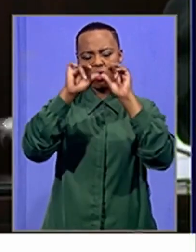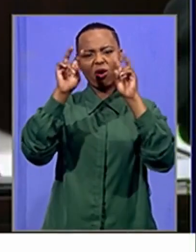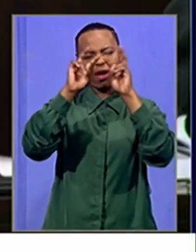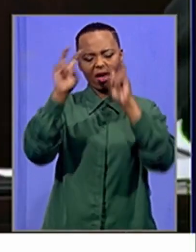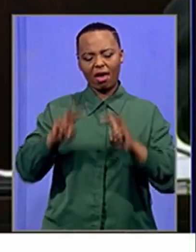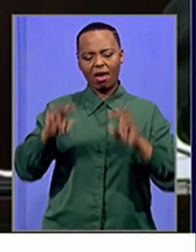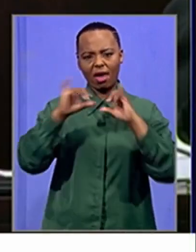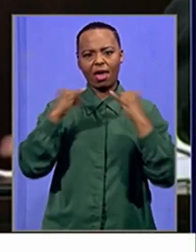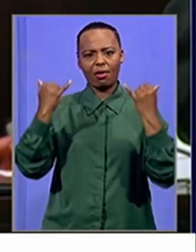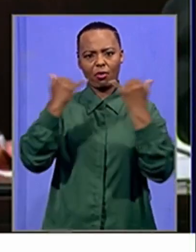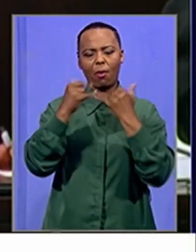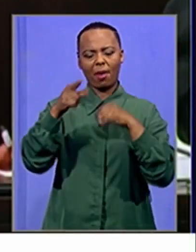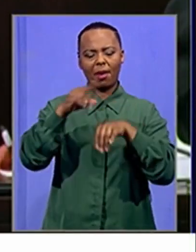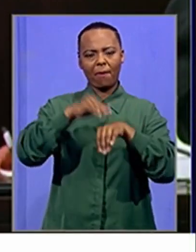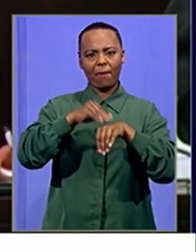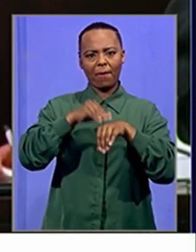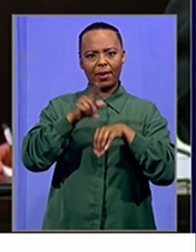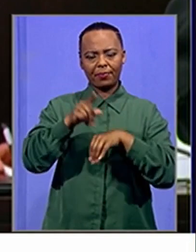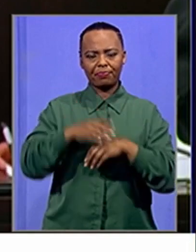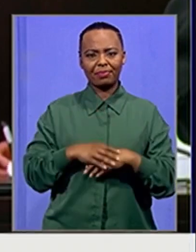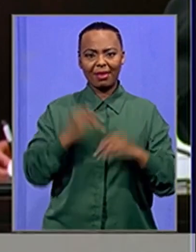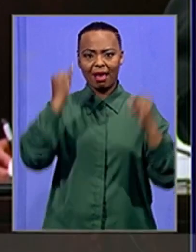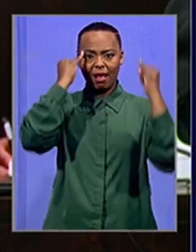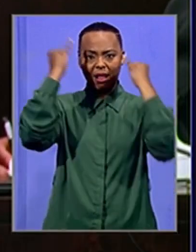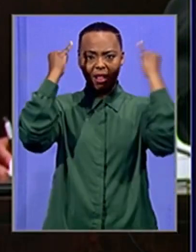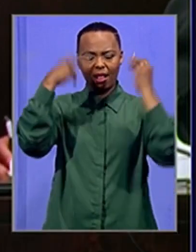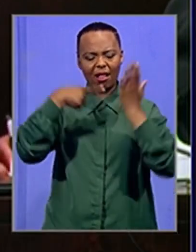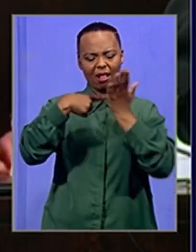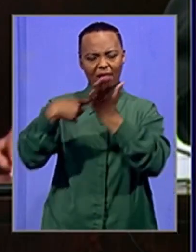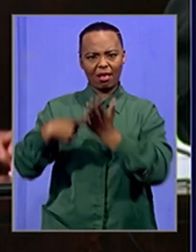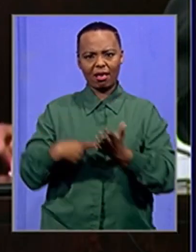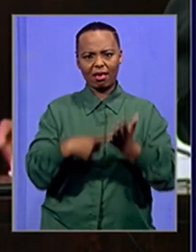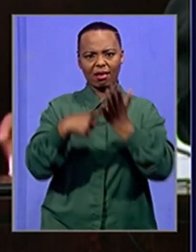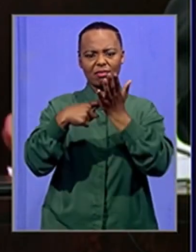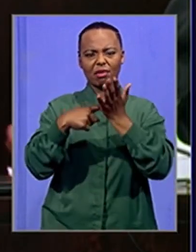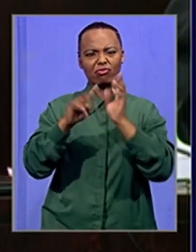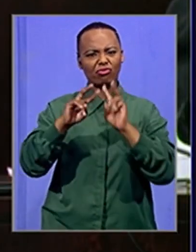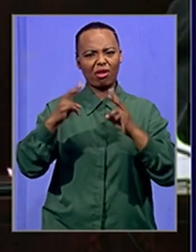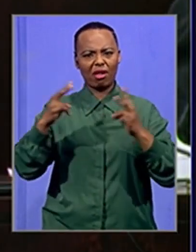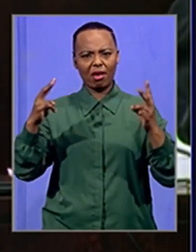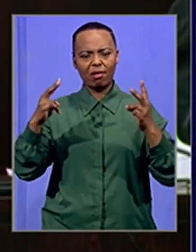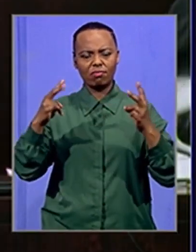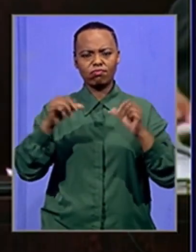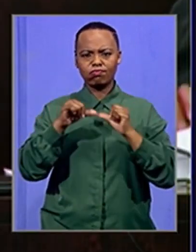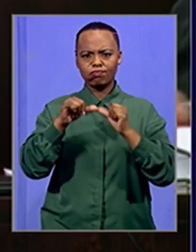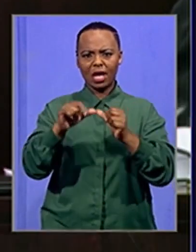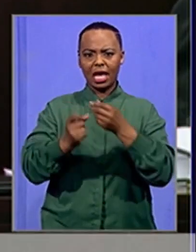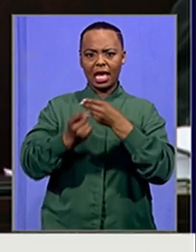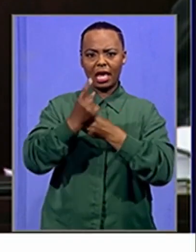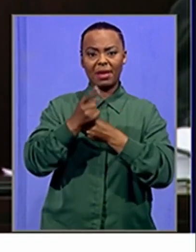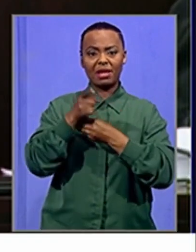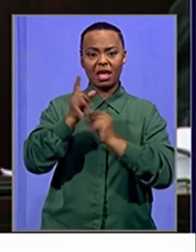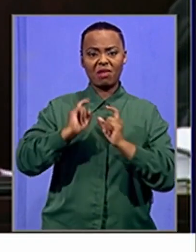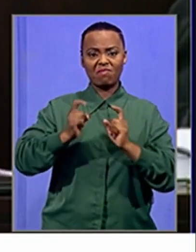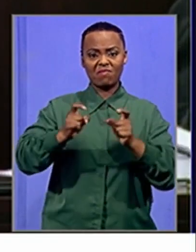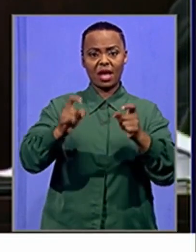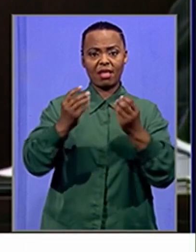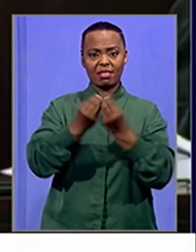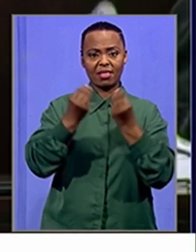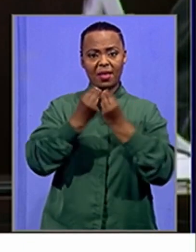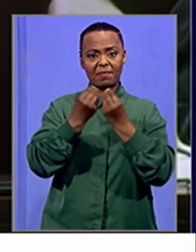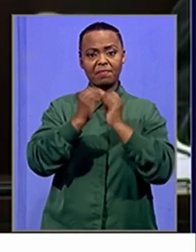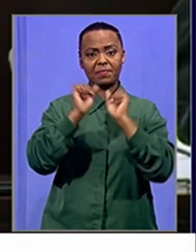of initiatives are currently underway as a matter of urgency